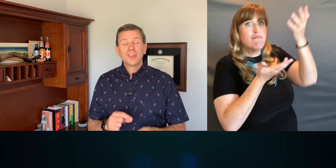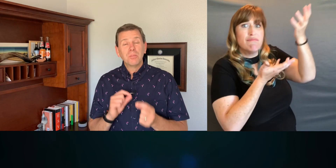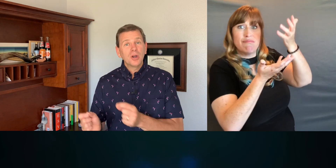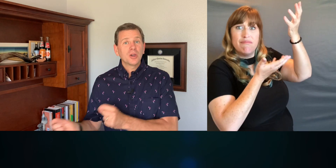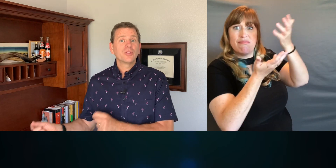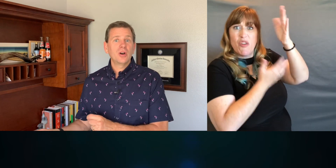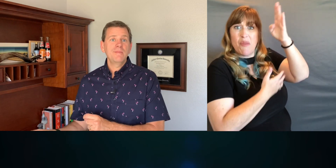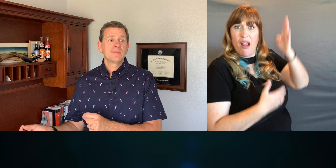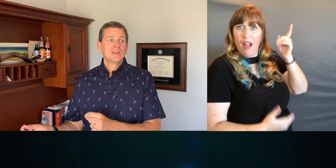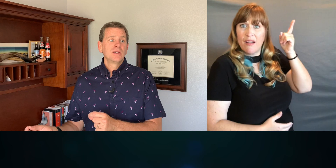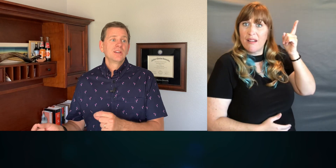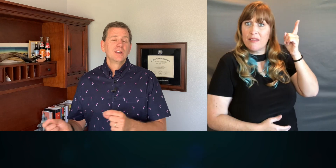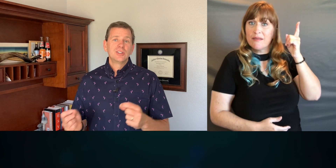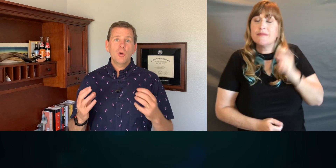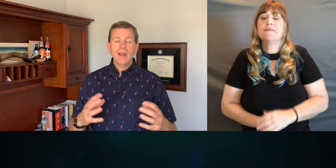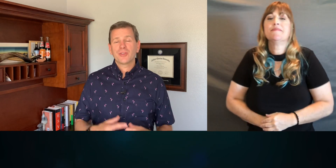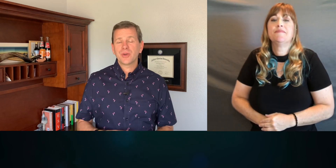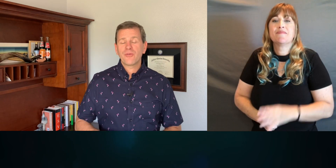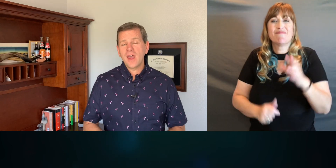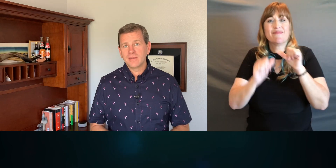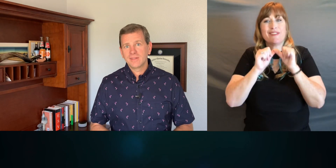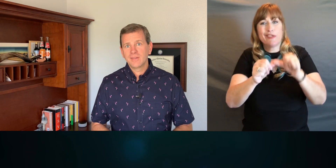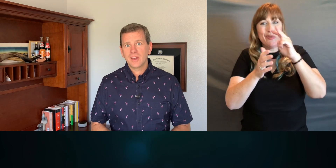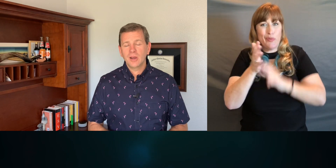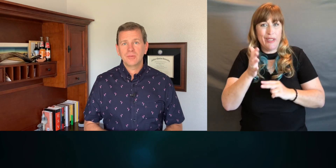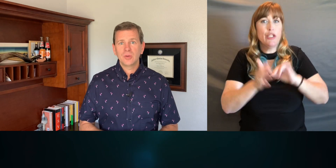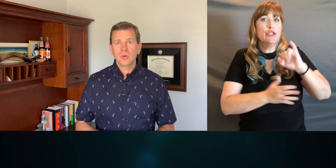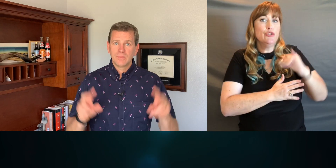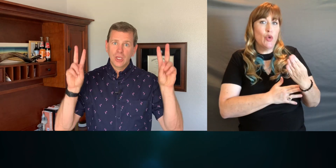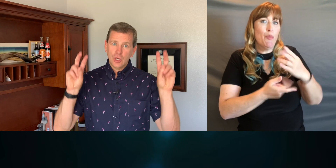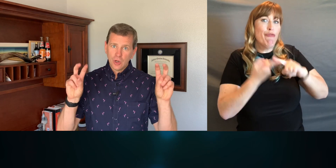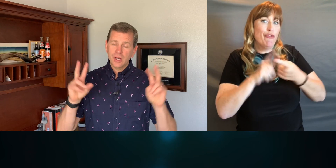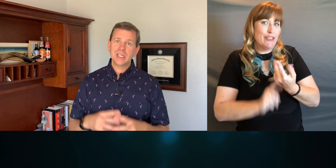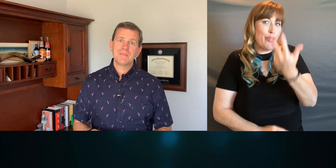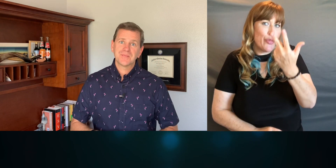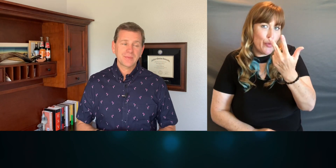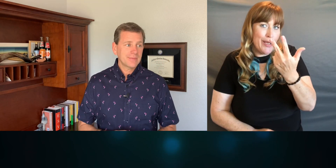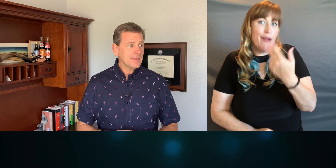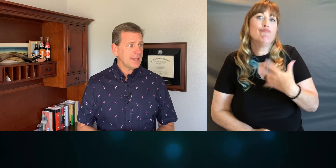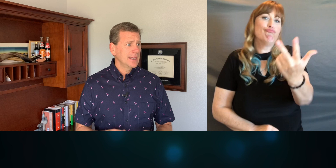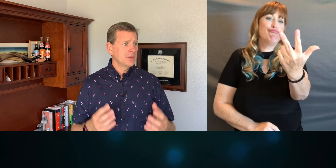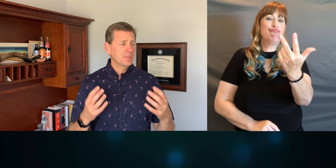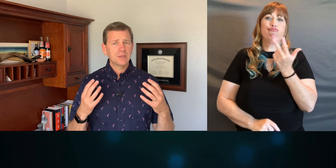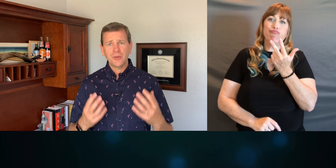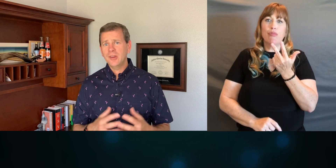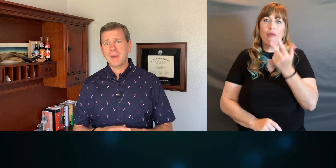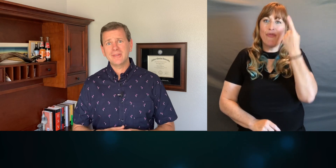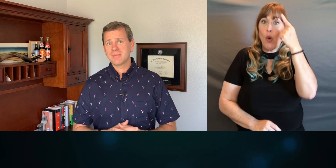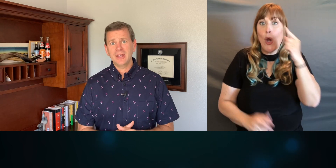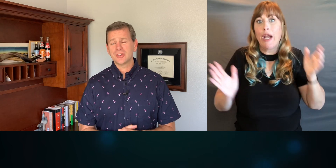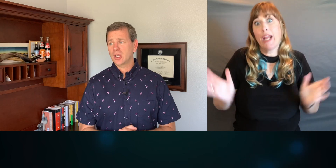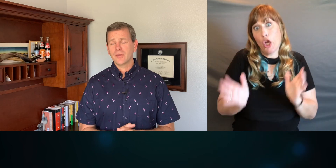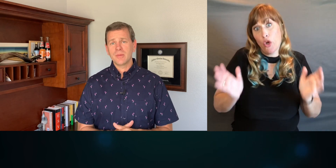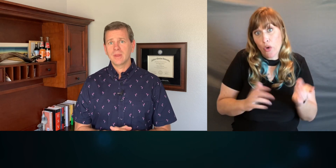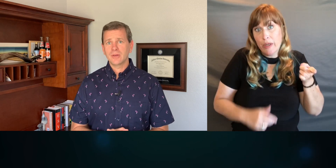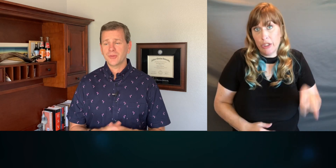as the book goes on, Job has three friends that come to encourage him. But the friends' basic